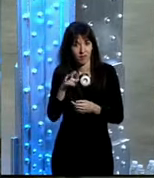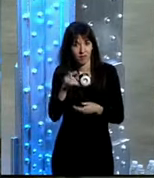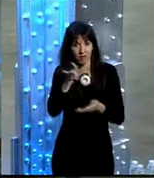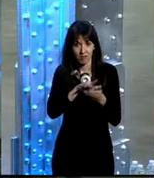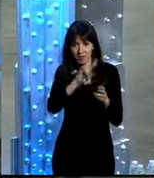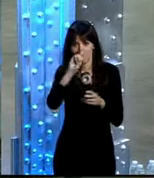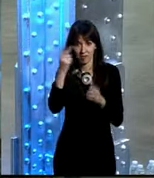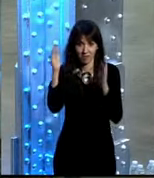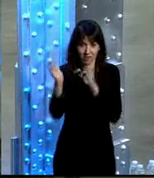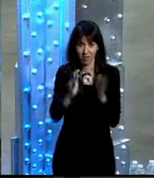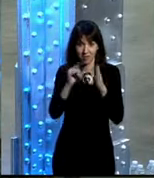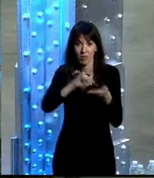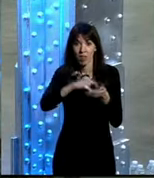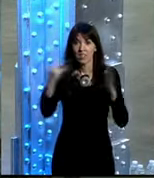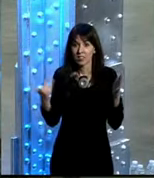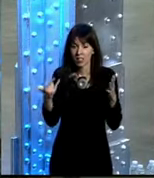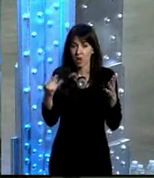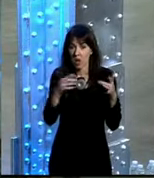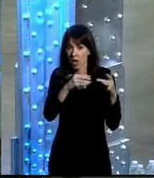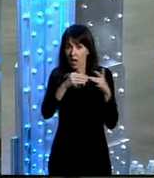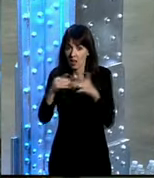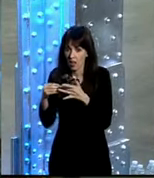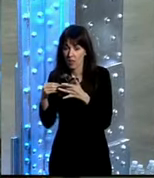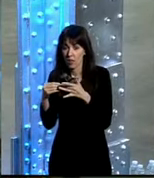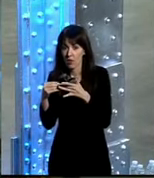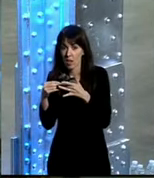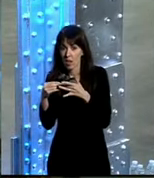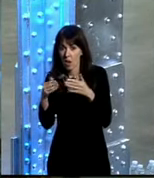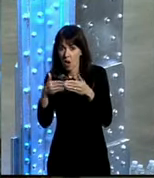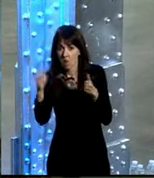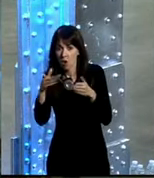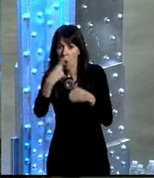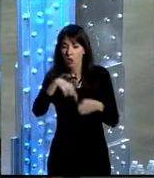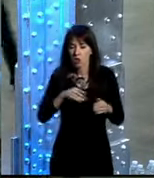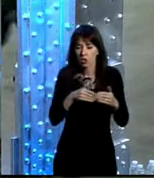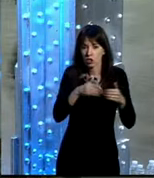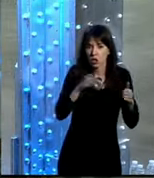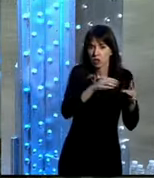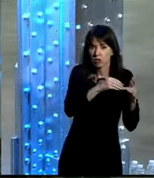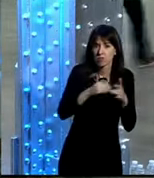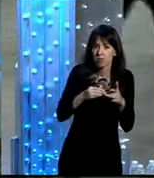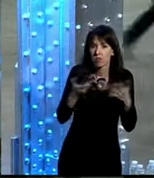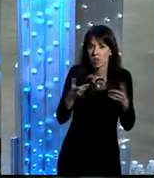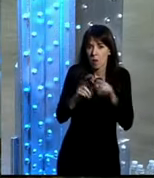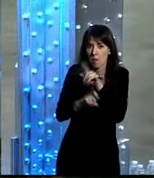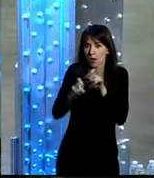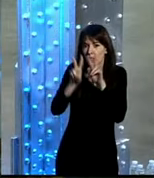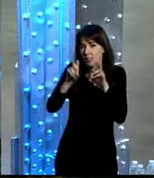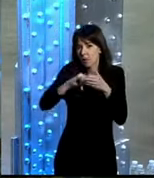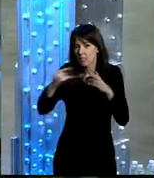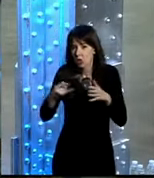Is technology leading the way, or are we leading the way and asking things from our technology? What do you